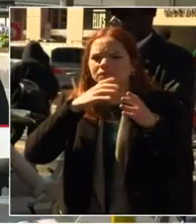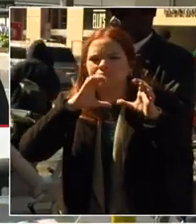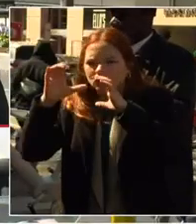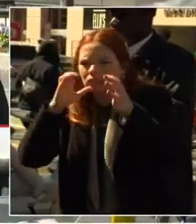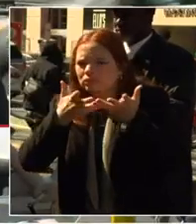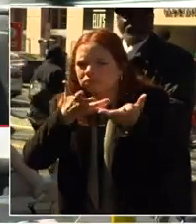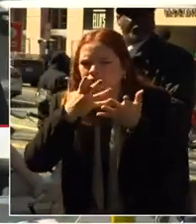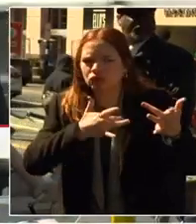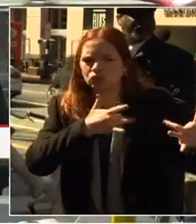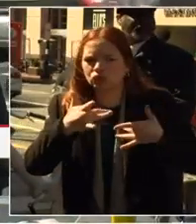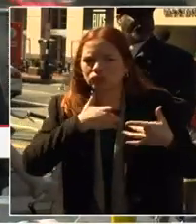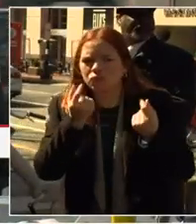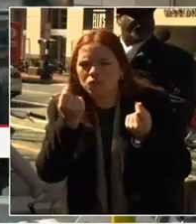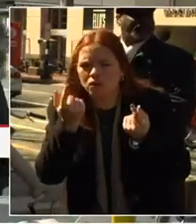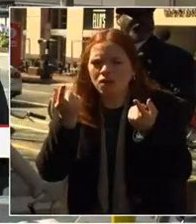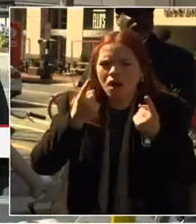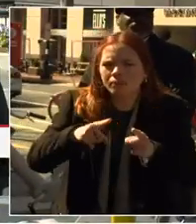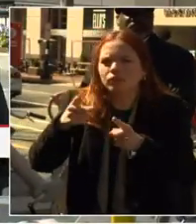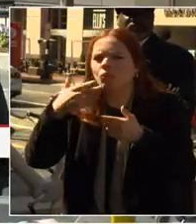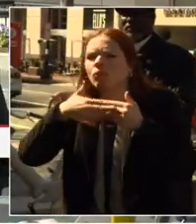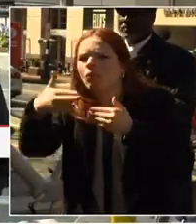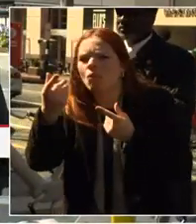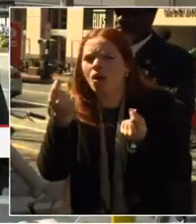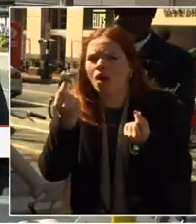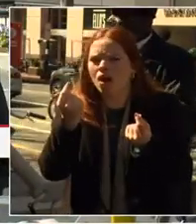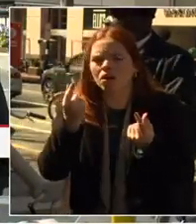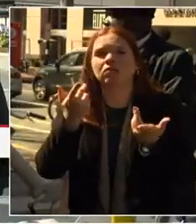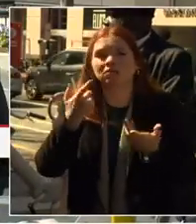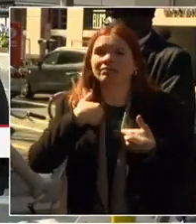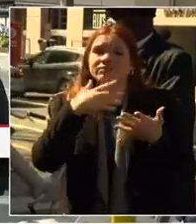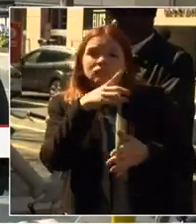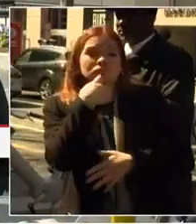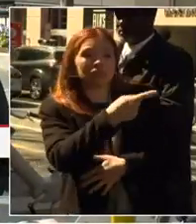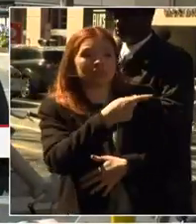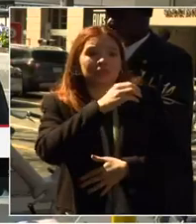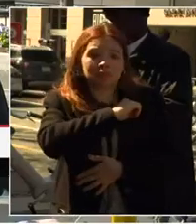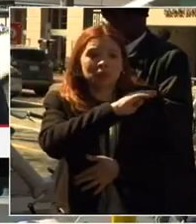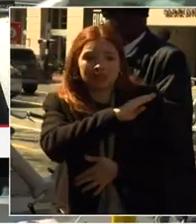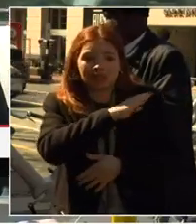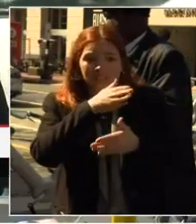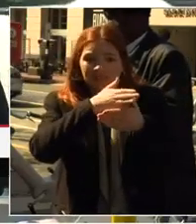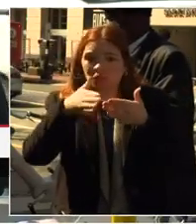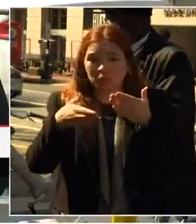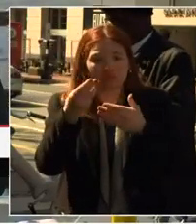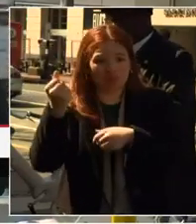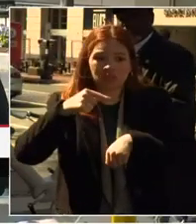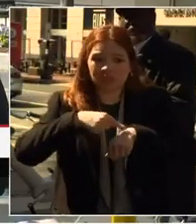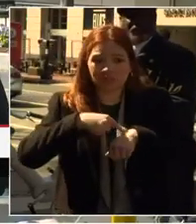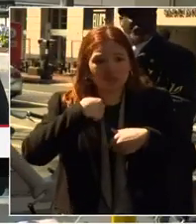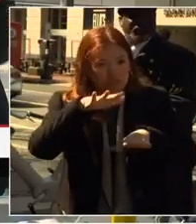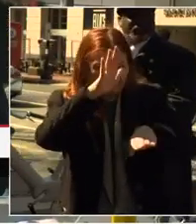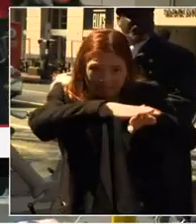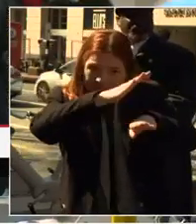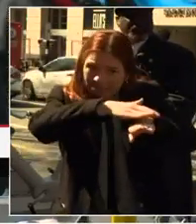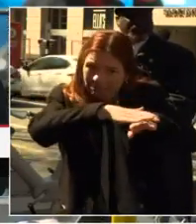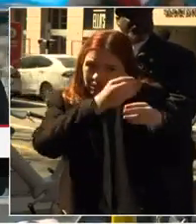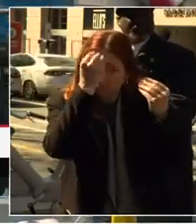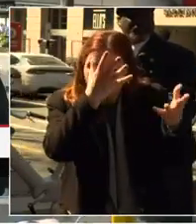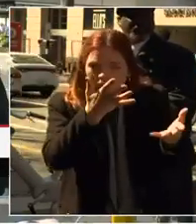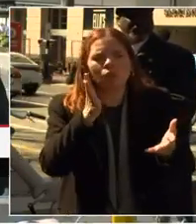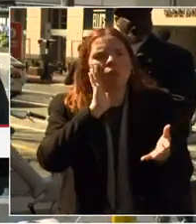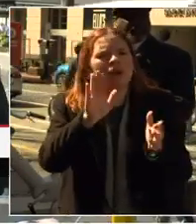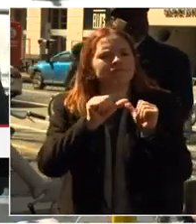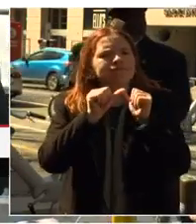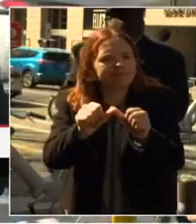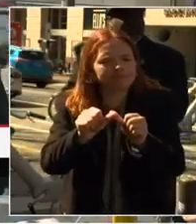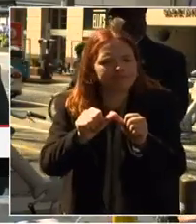several days. We briefed the mayor several times over the weekend, and we will continue to do that as new information comes in.